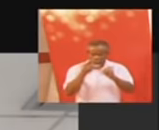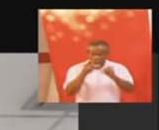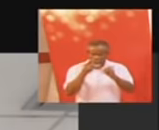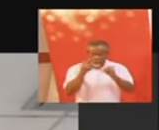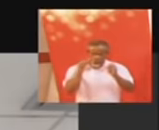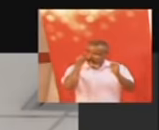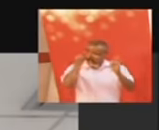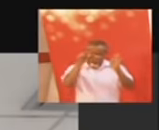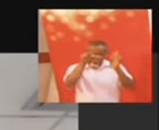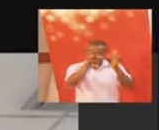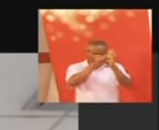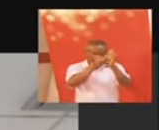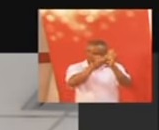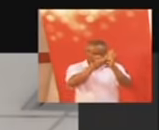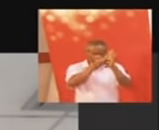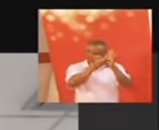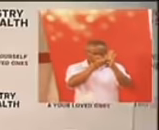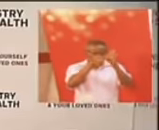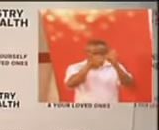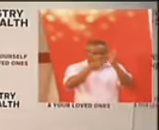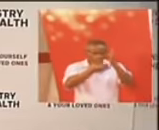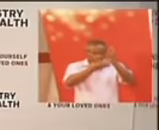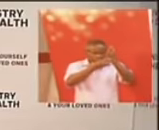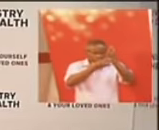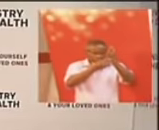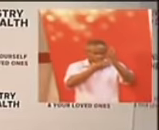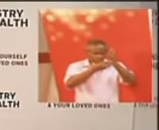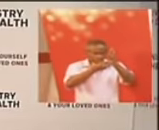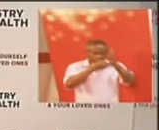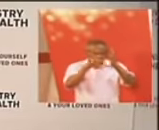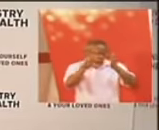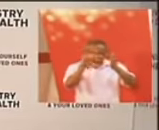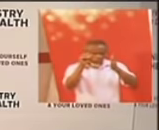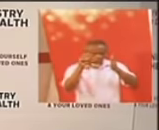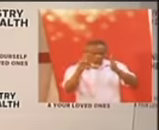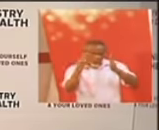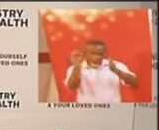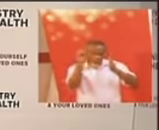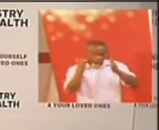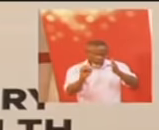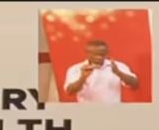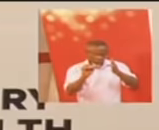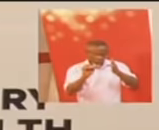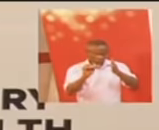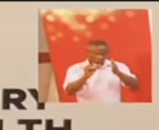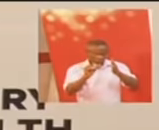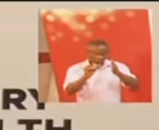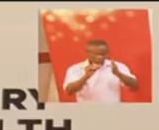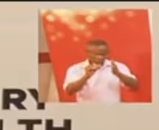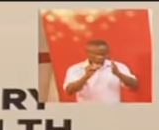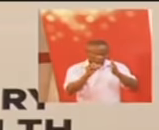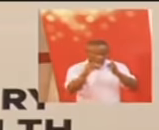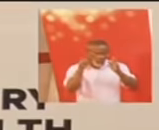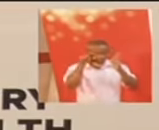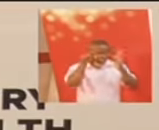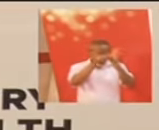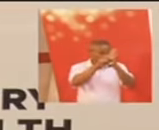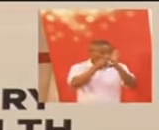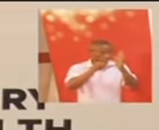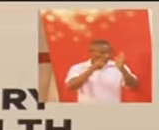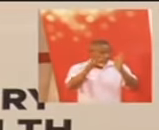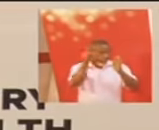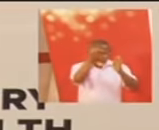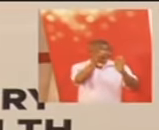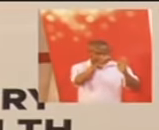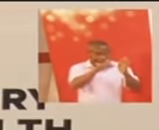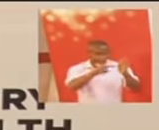could get some clarity on that, please. Correct. So the pie charts that I presented is not from today. The pie charts would have been generated a couple of days